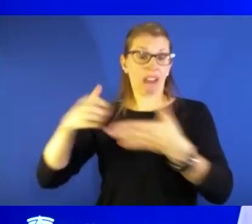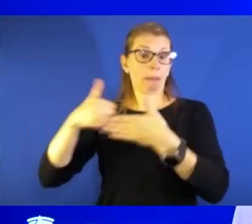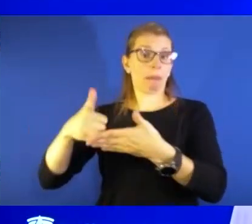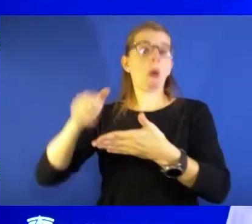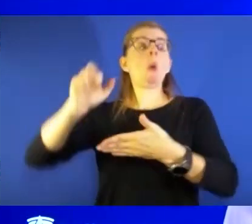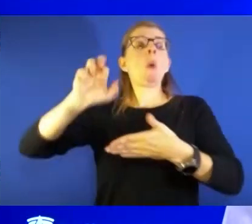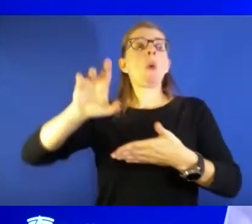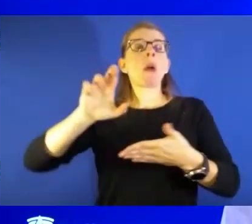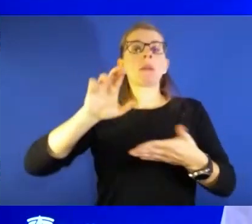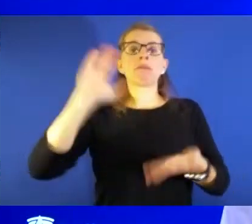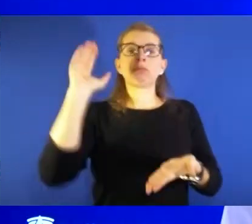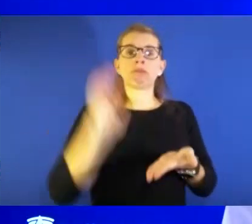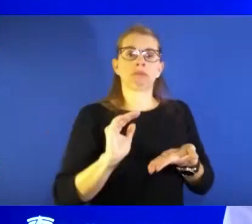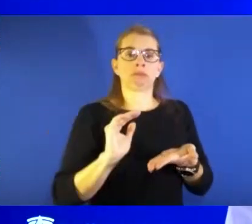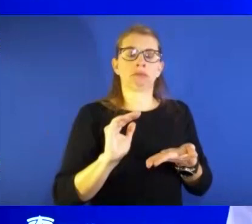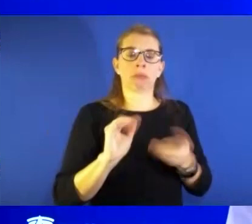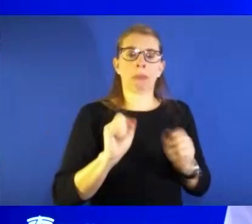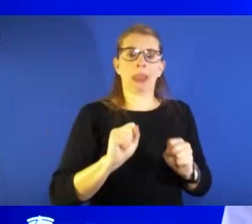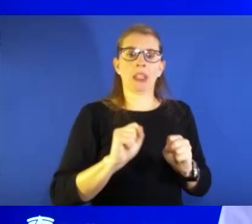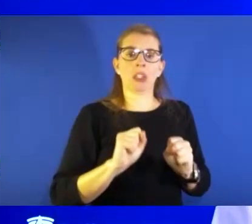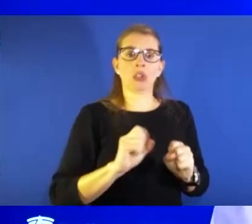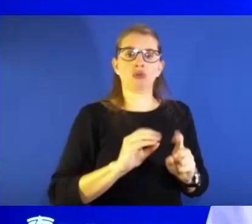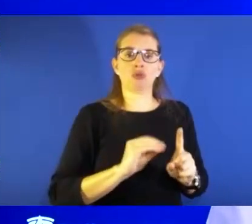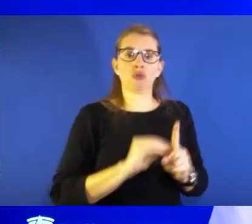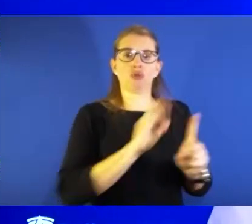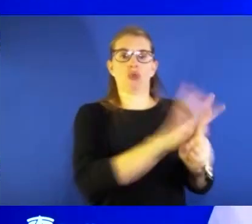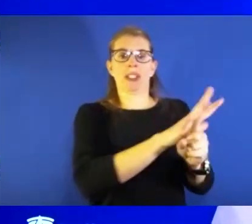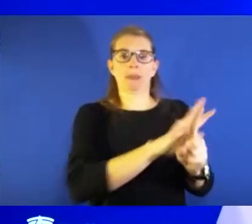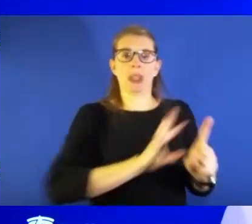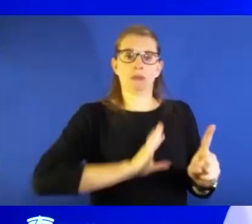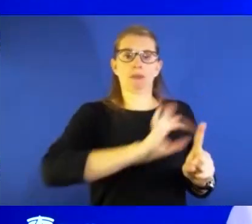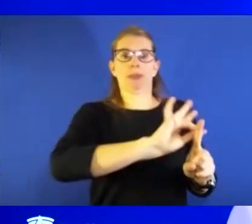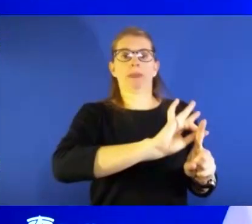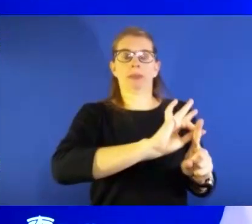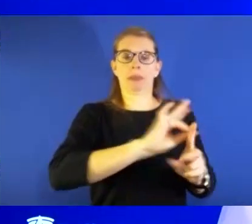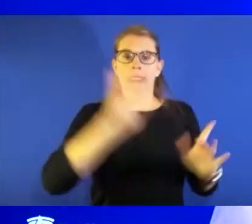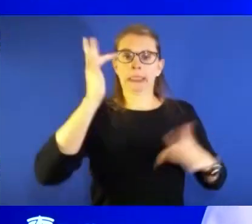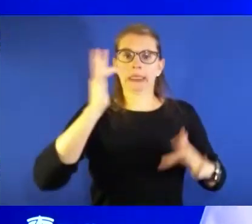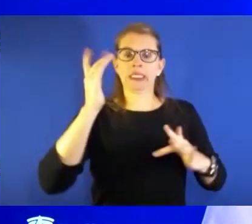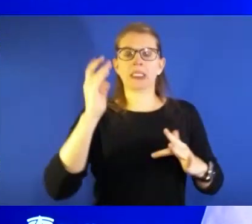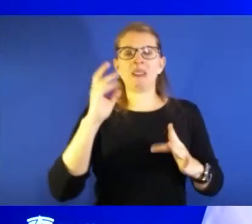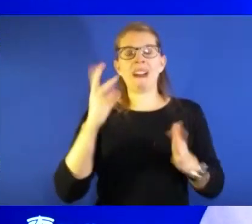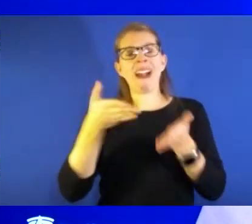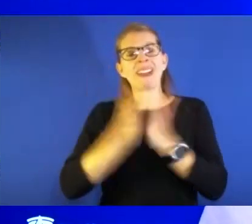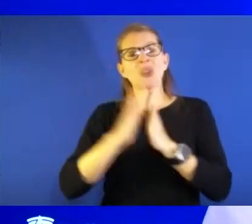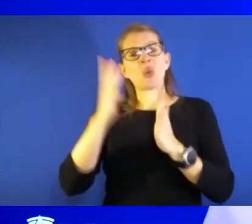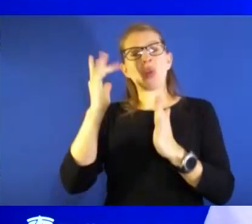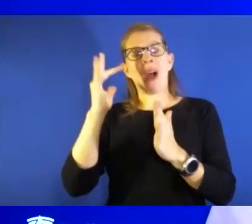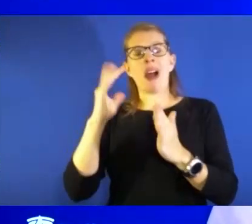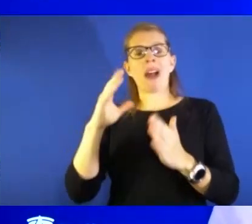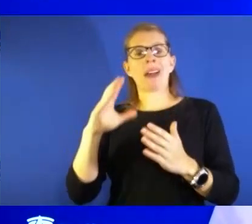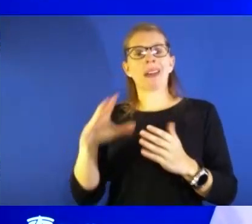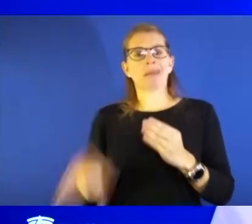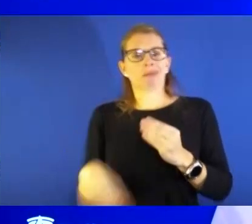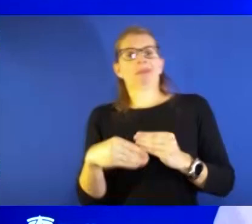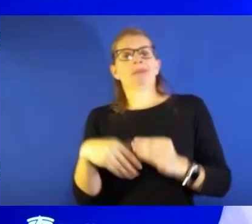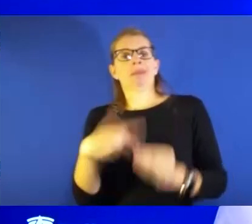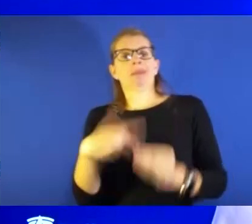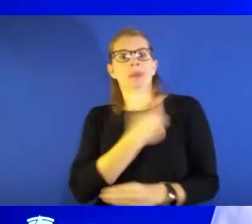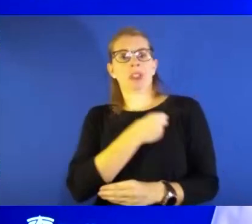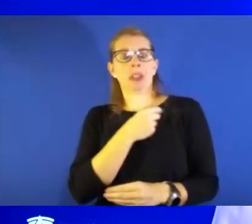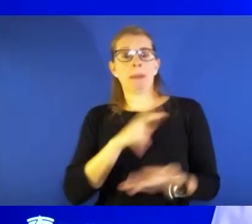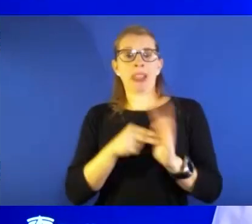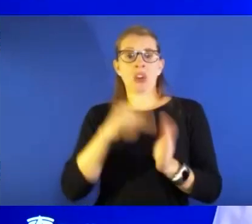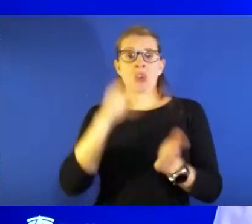ability to transmit the disease? So I think we have to ask, number one, why are we getting those? Is it for reduction to